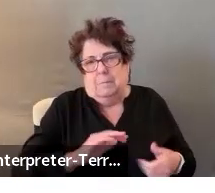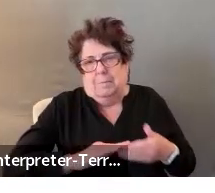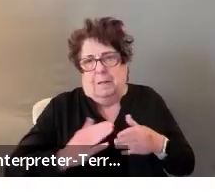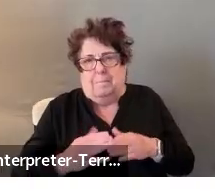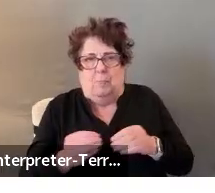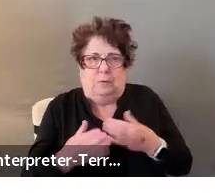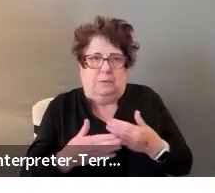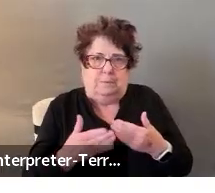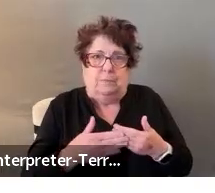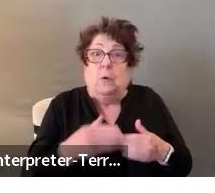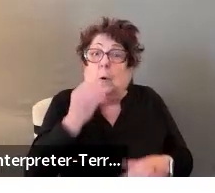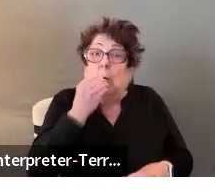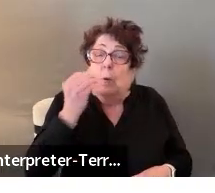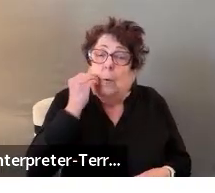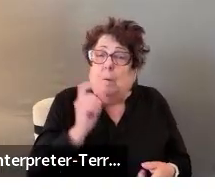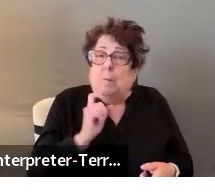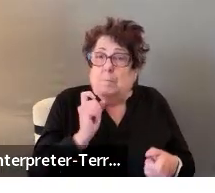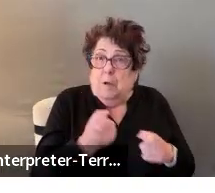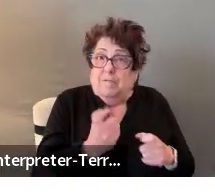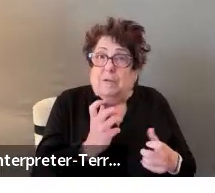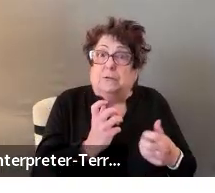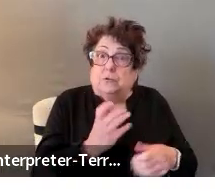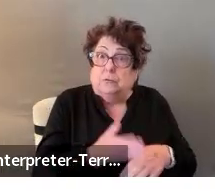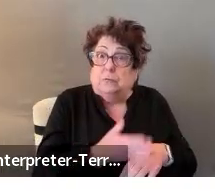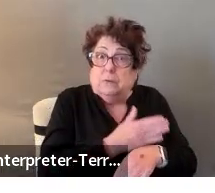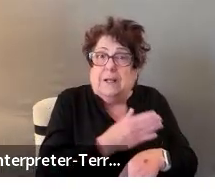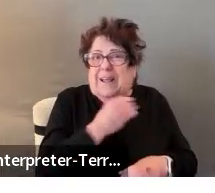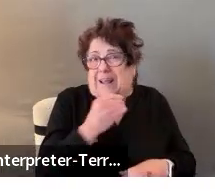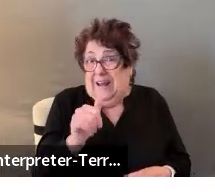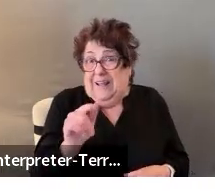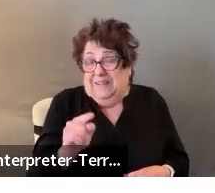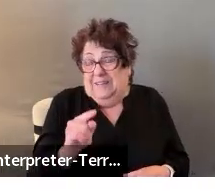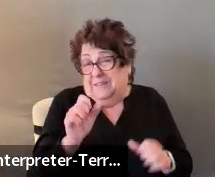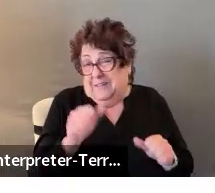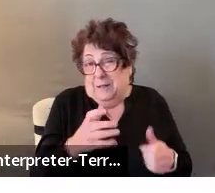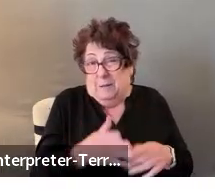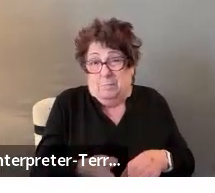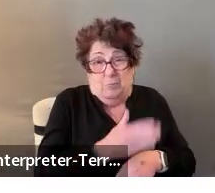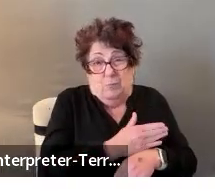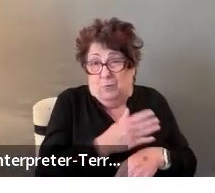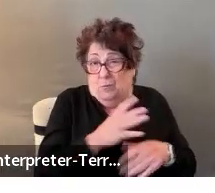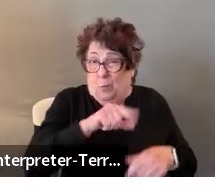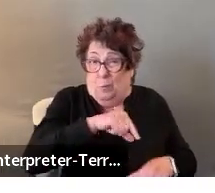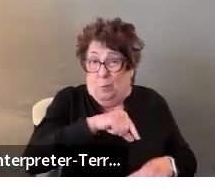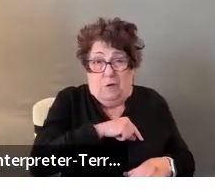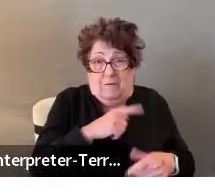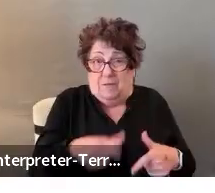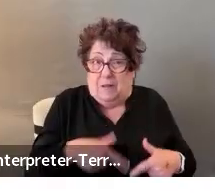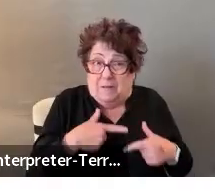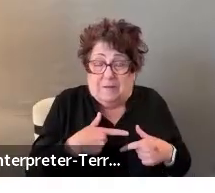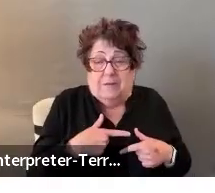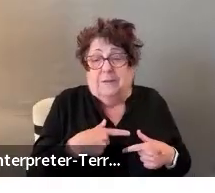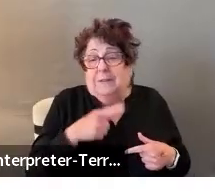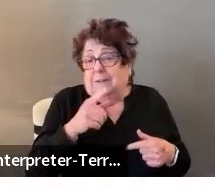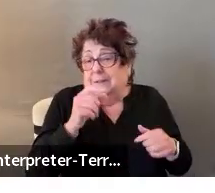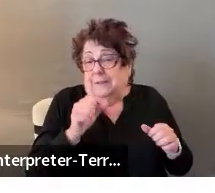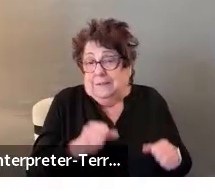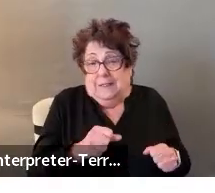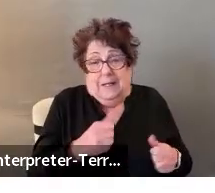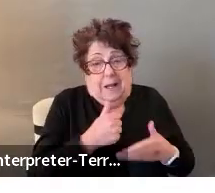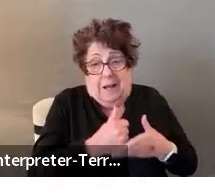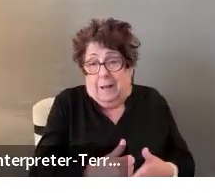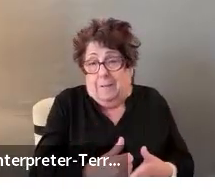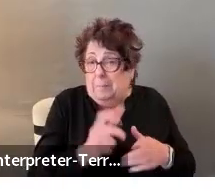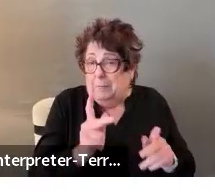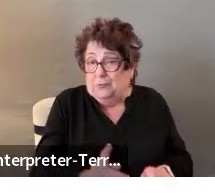Home modification and AT can also improve quality of life. They might help a person get back to enjoying activities at home